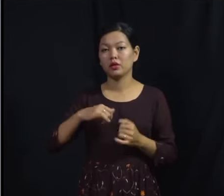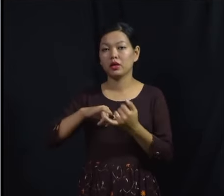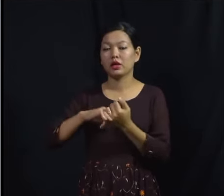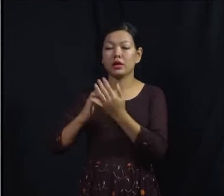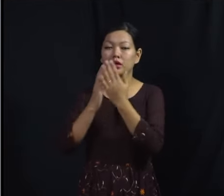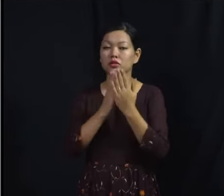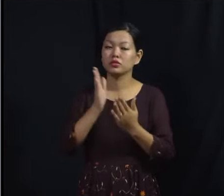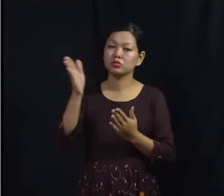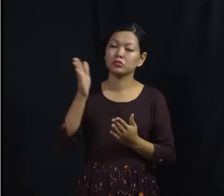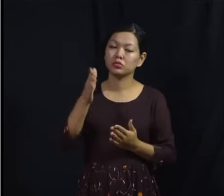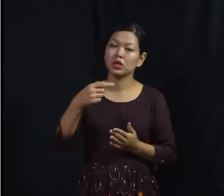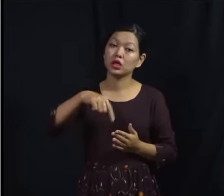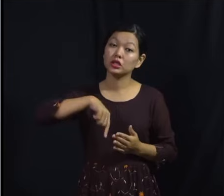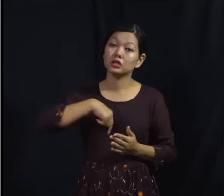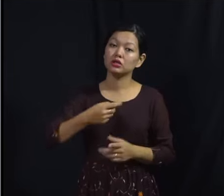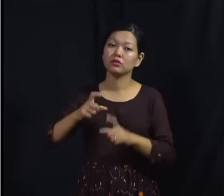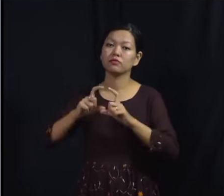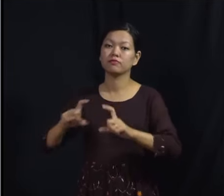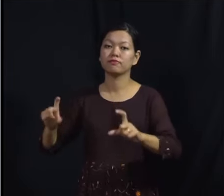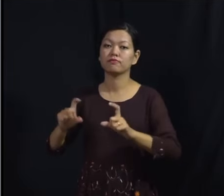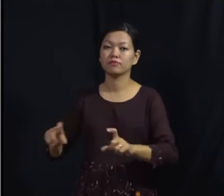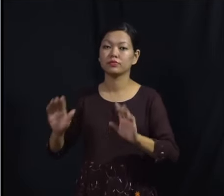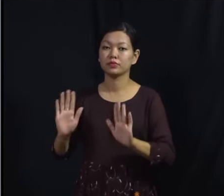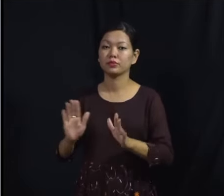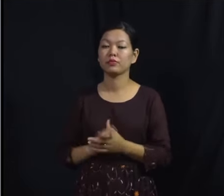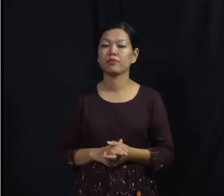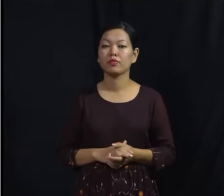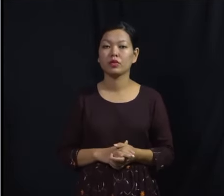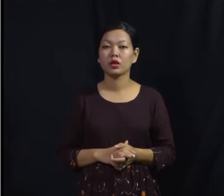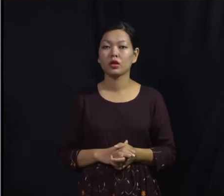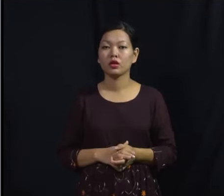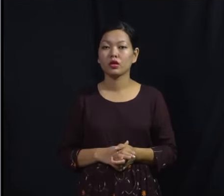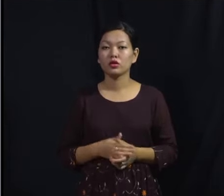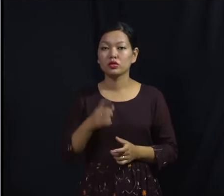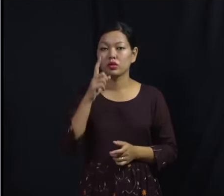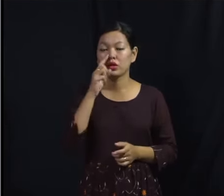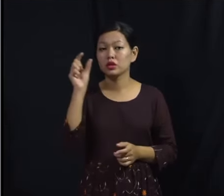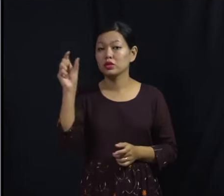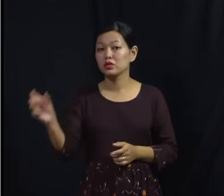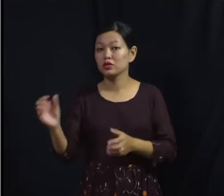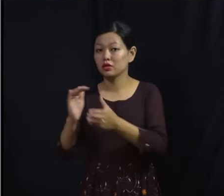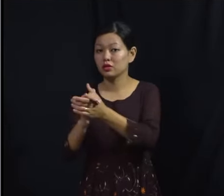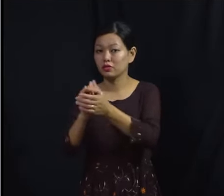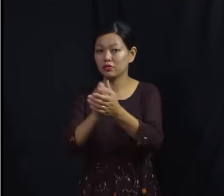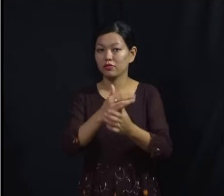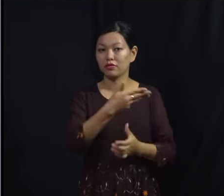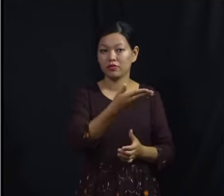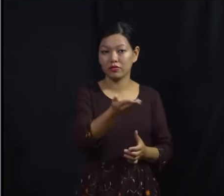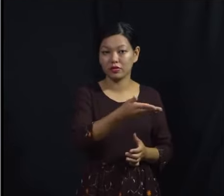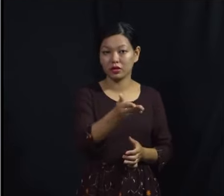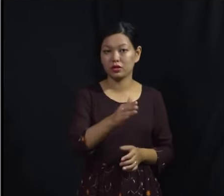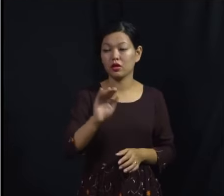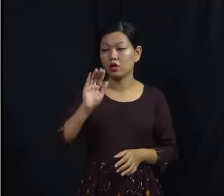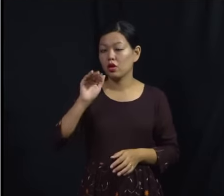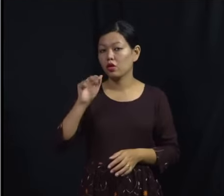new experiences. You know, her friends called her robot because she's always full of energy. And that kind of good energy, that